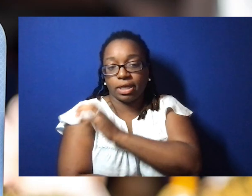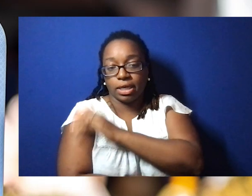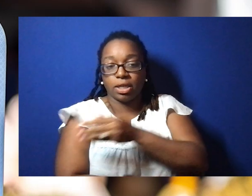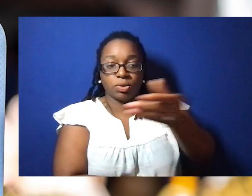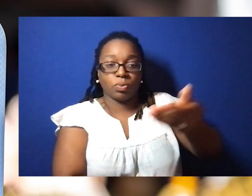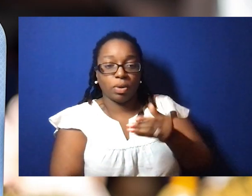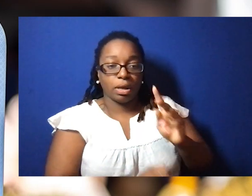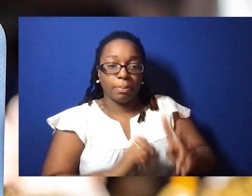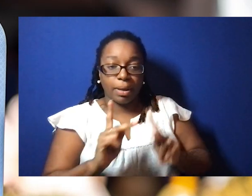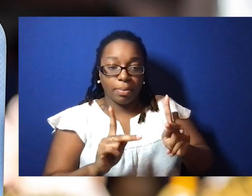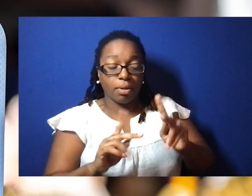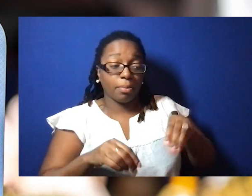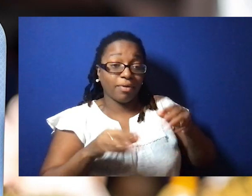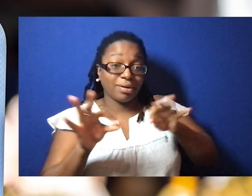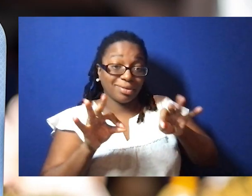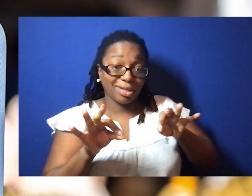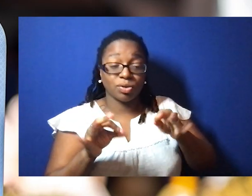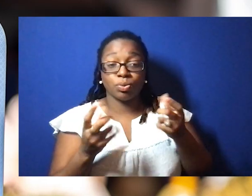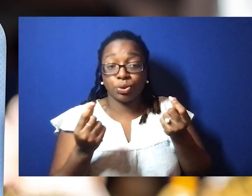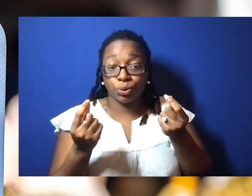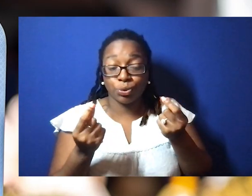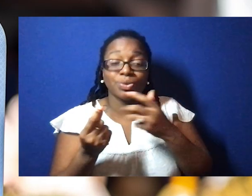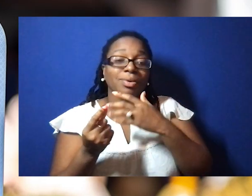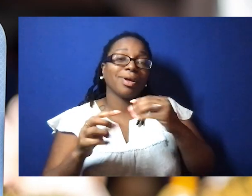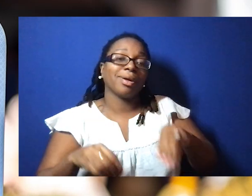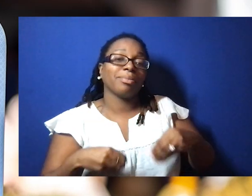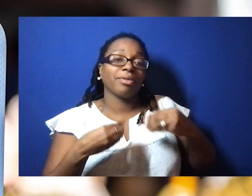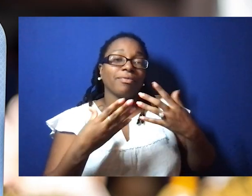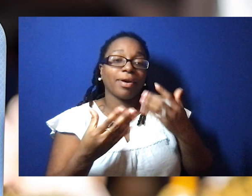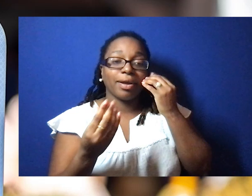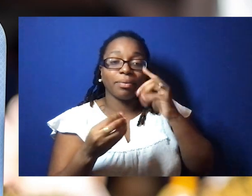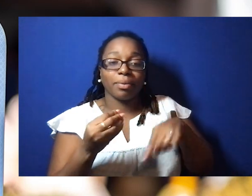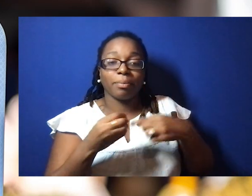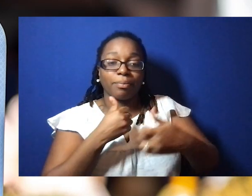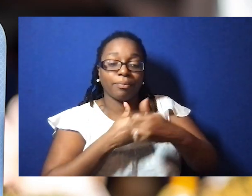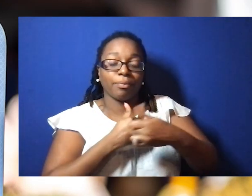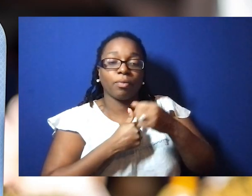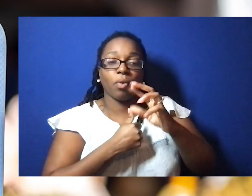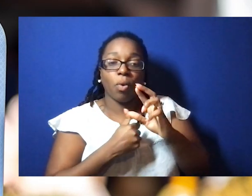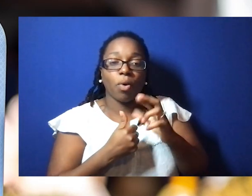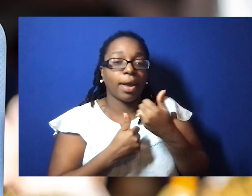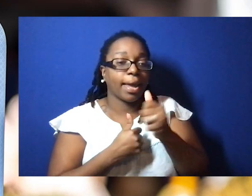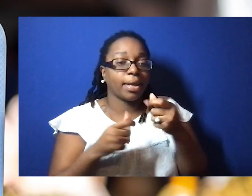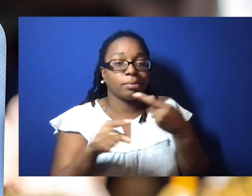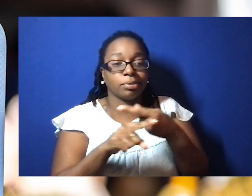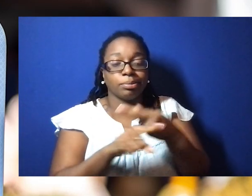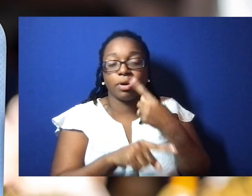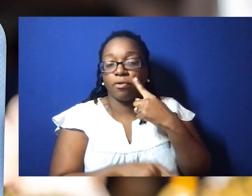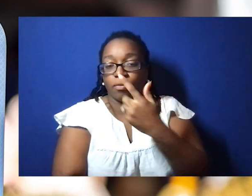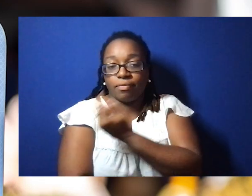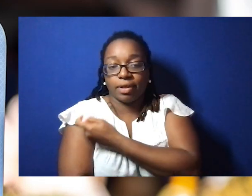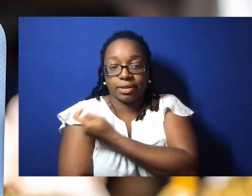to welcome guests, give directions or instructions, and provide info about risks or contraindications